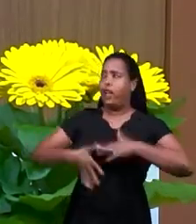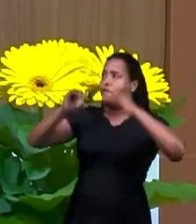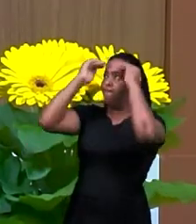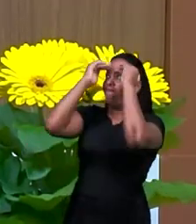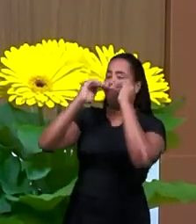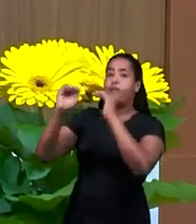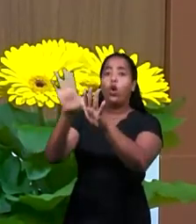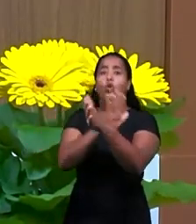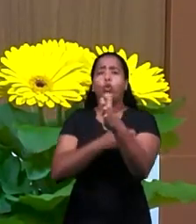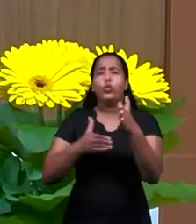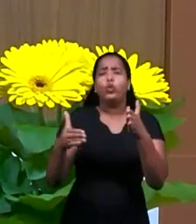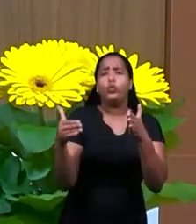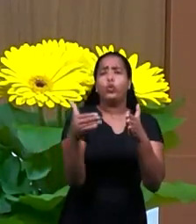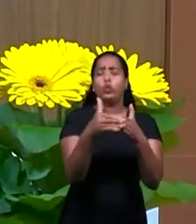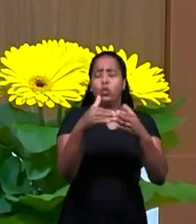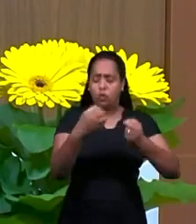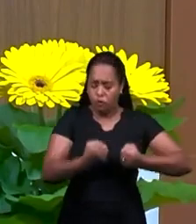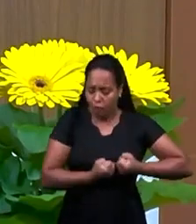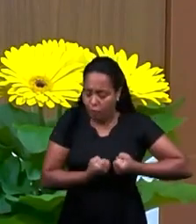that they did